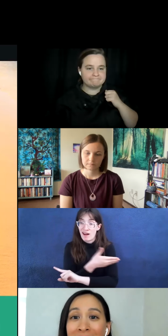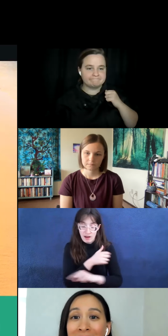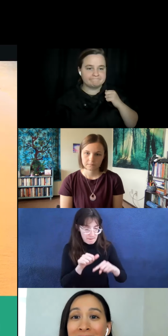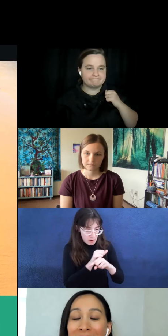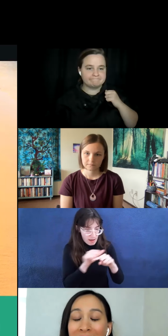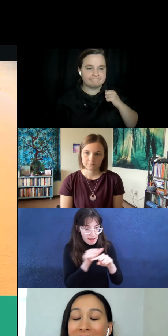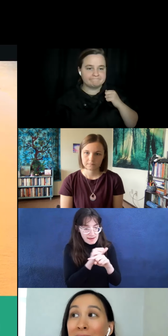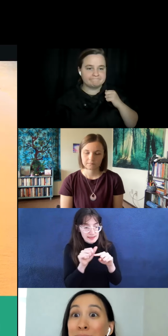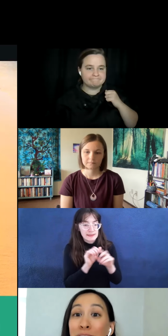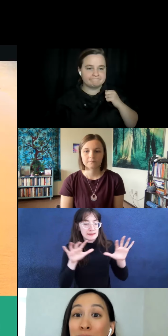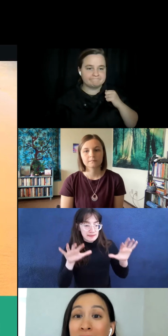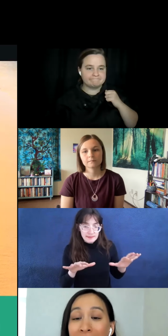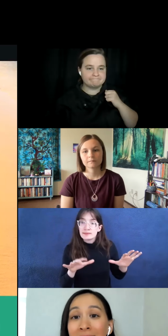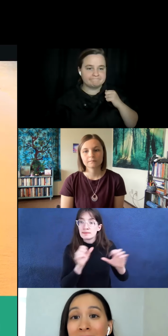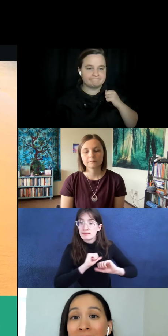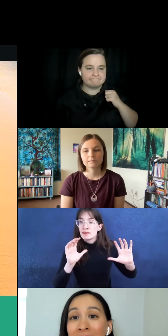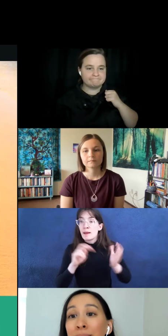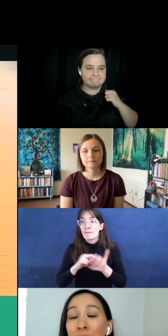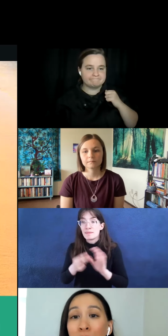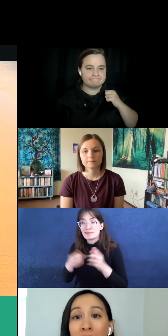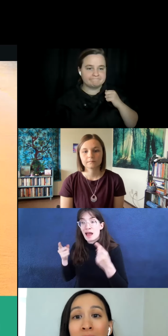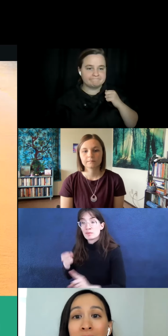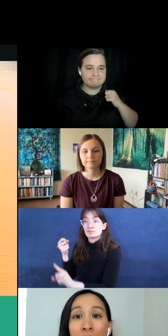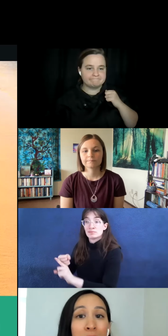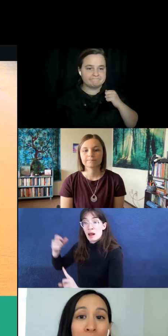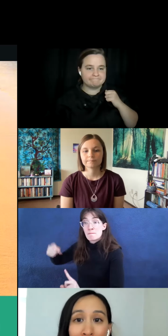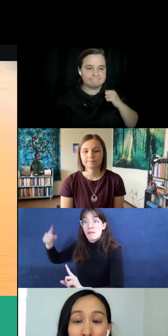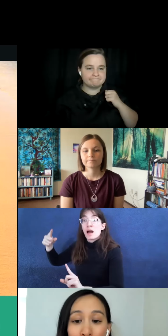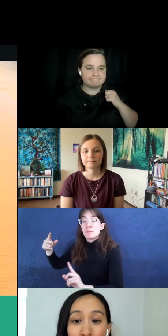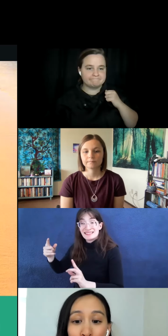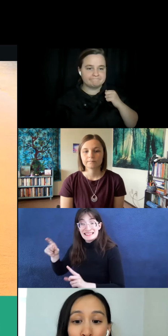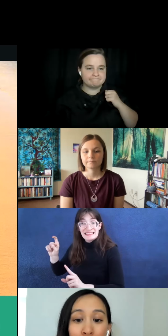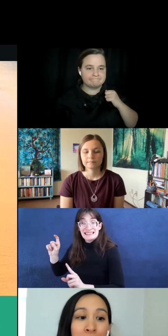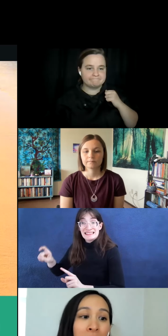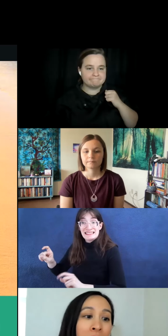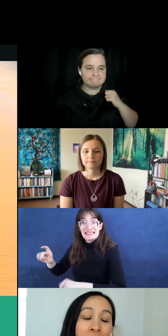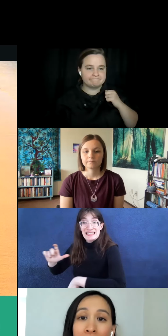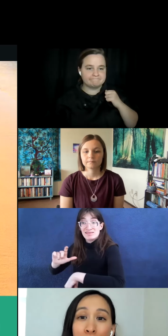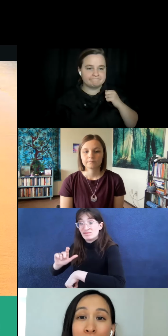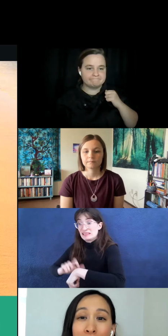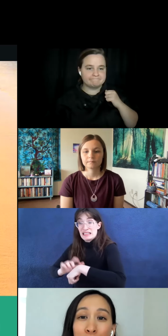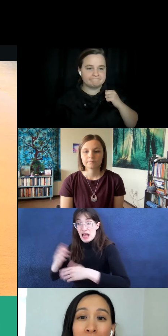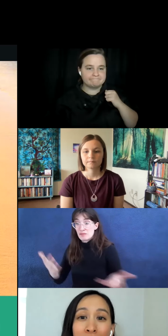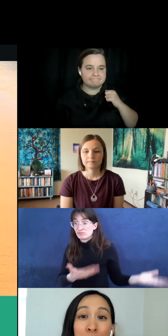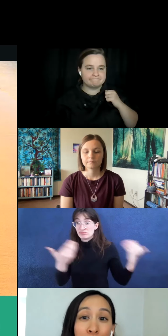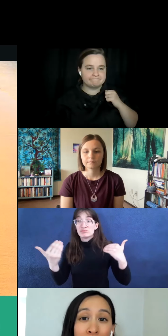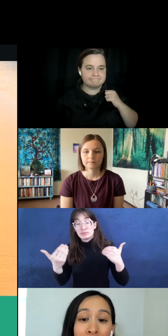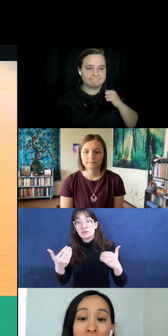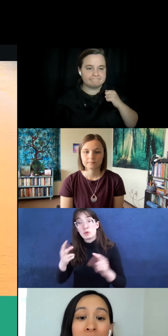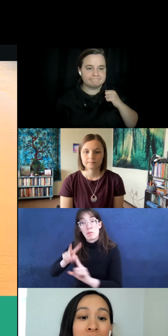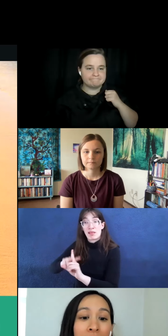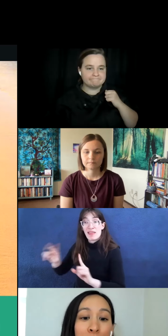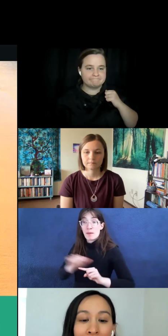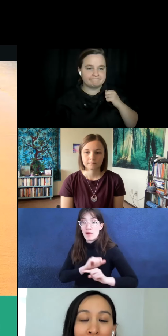that time in which you need it, it can be readily available to you. And the reason why this